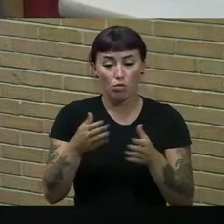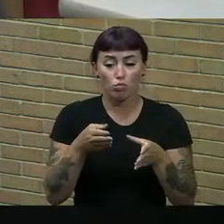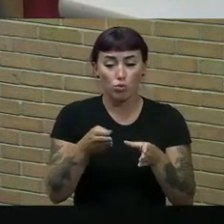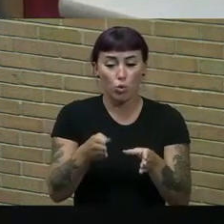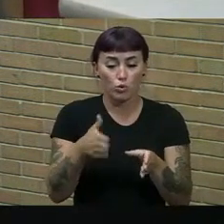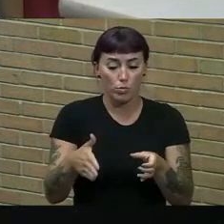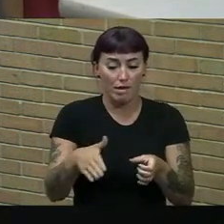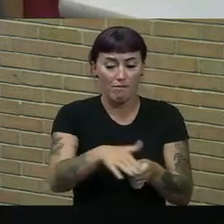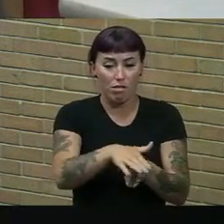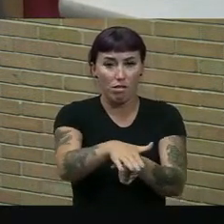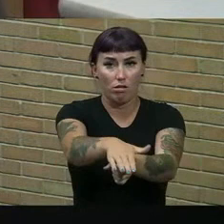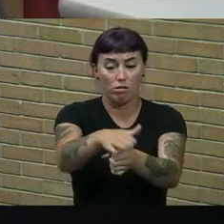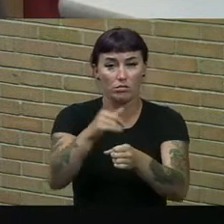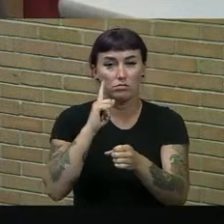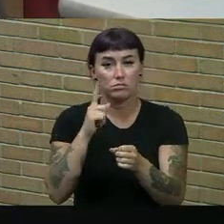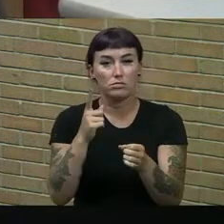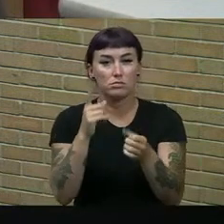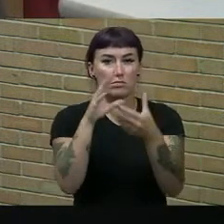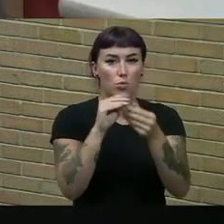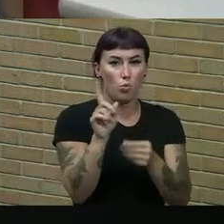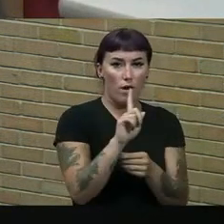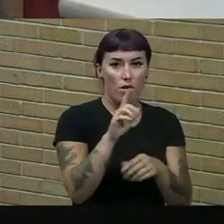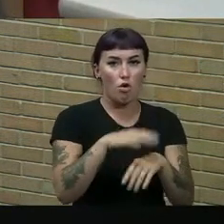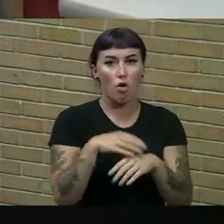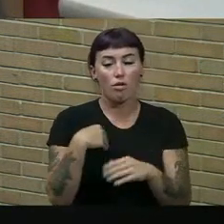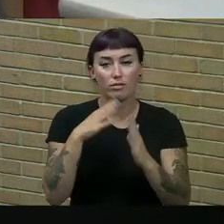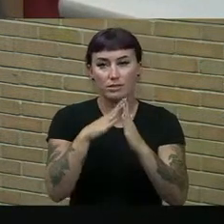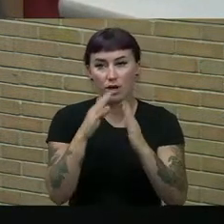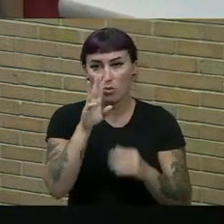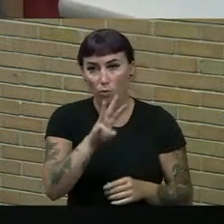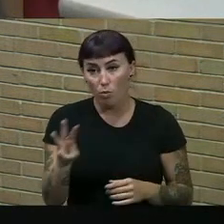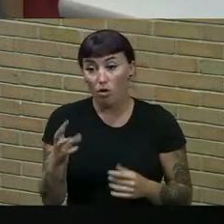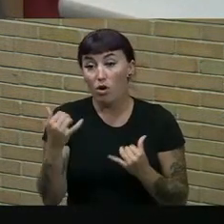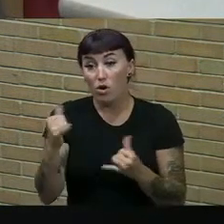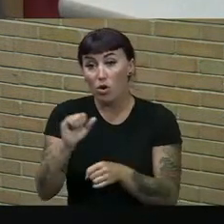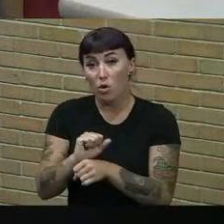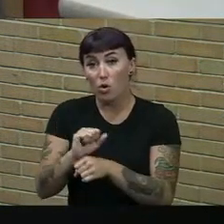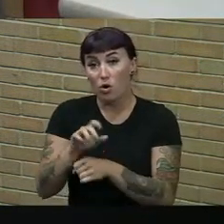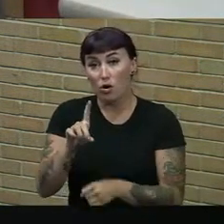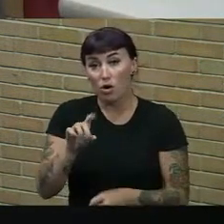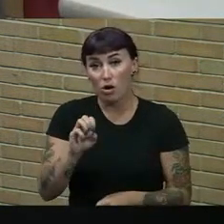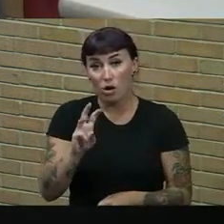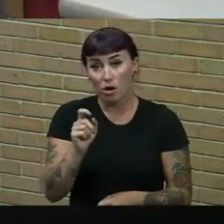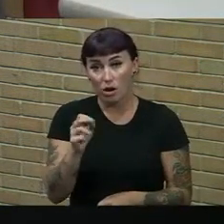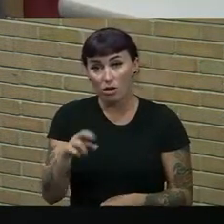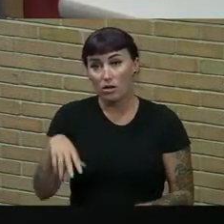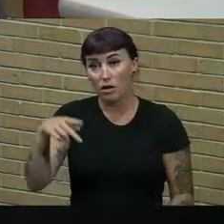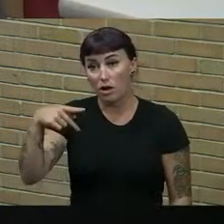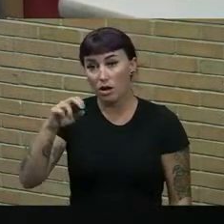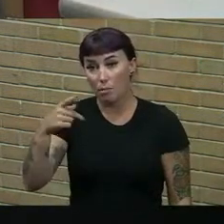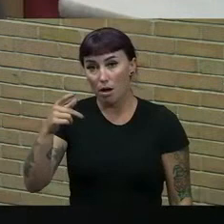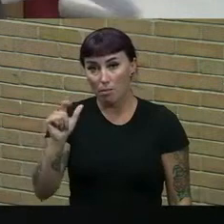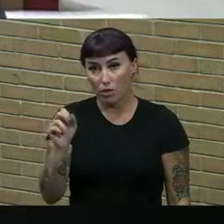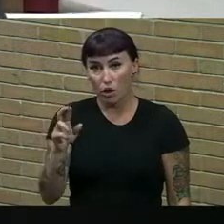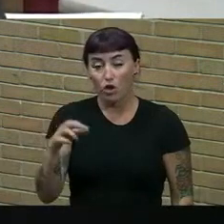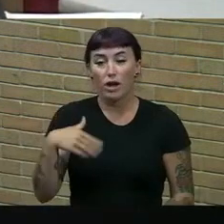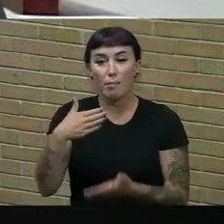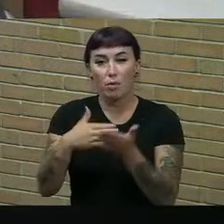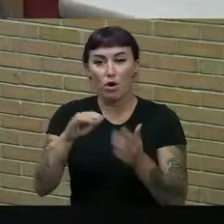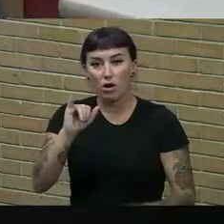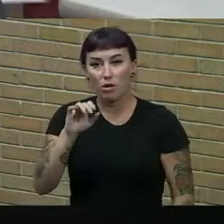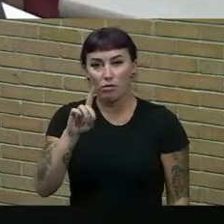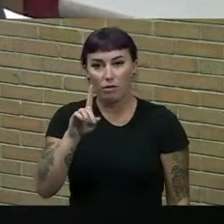as noted on the town's website. Crews are currently working on Doncaster, Poplar, and sections of Idlewood.